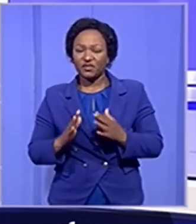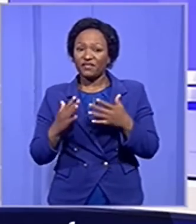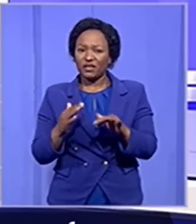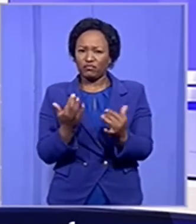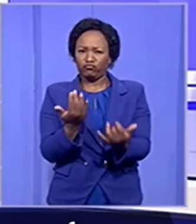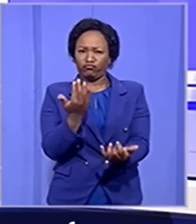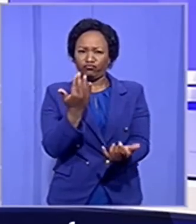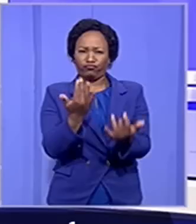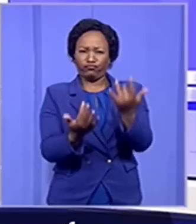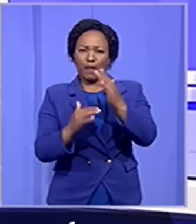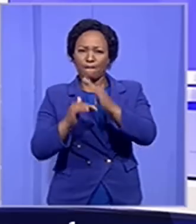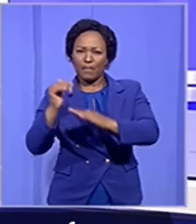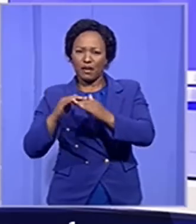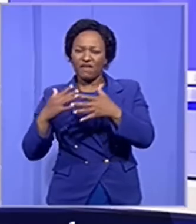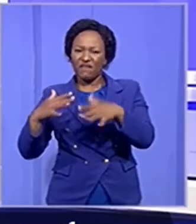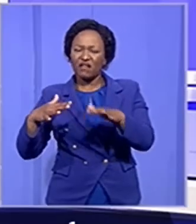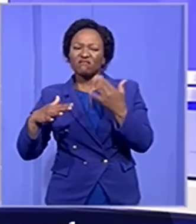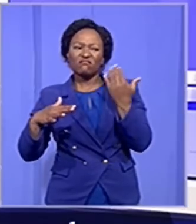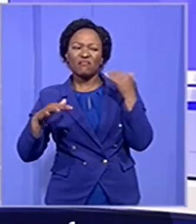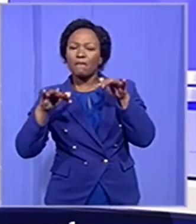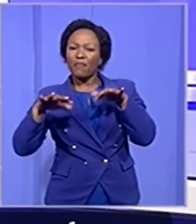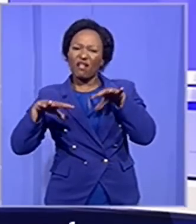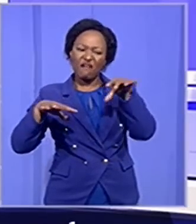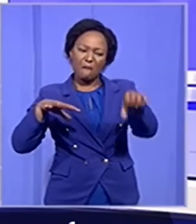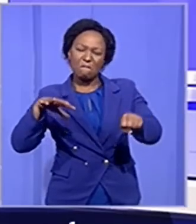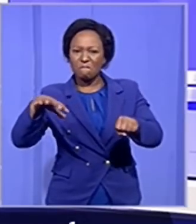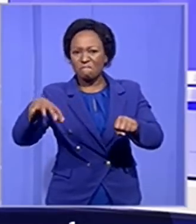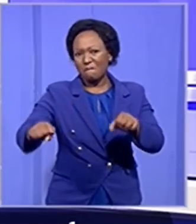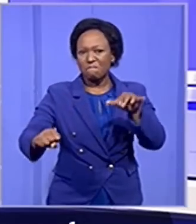5 e gapilwe ka dikgoka mo bogareng ba toropo.